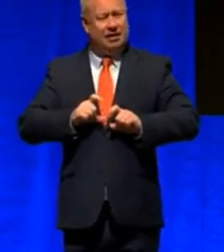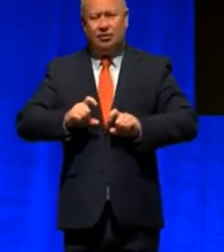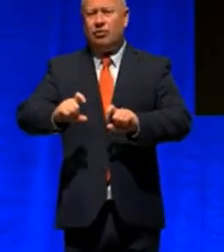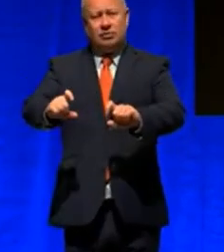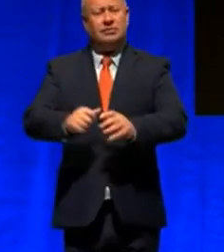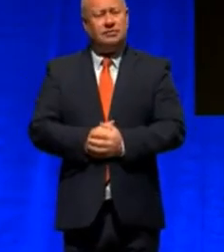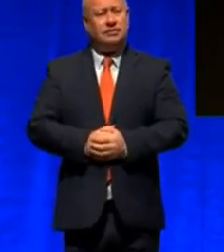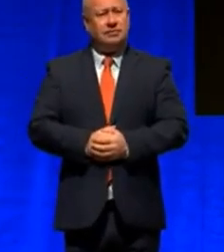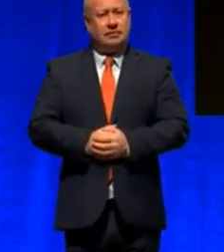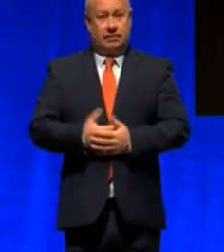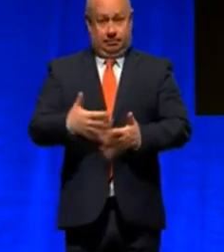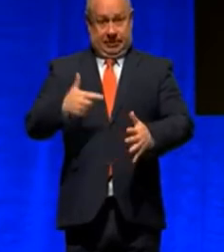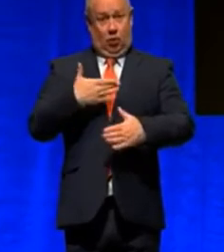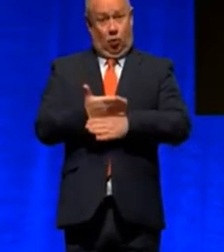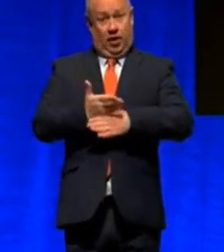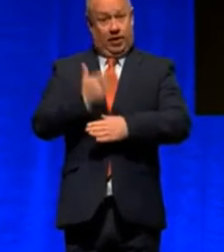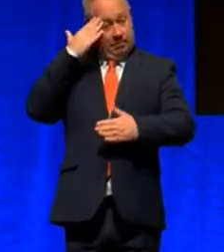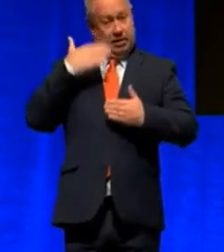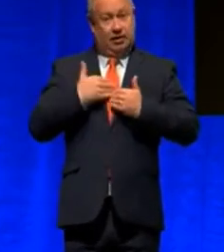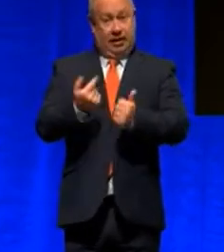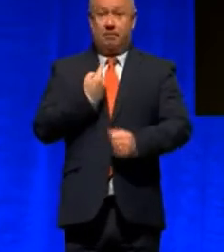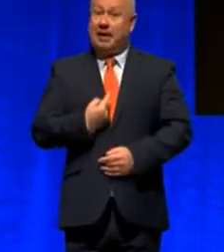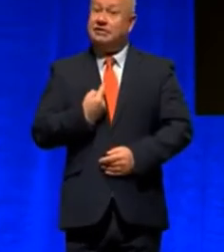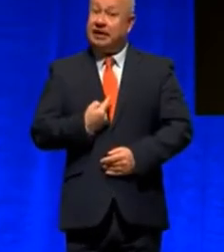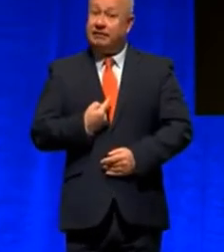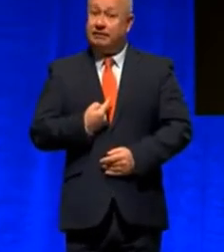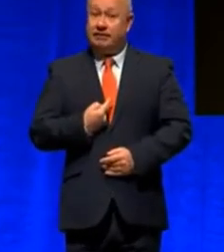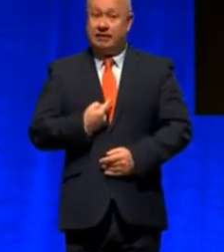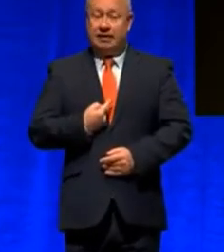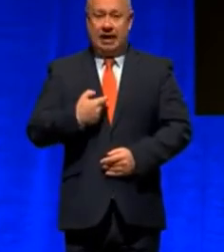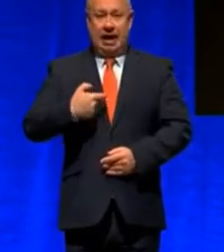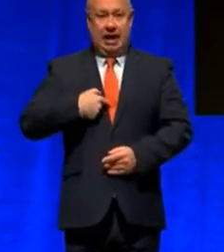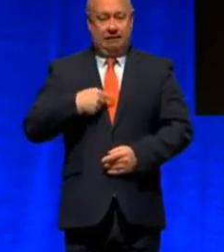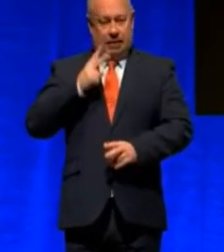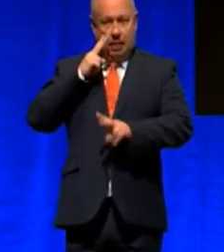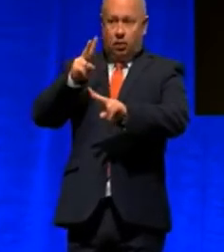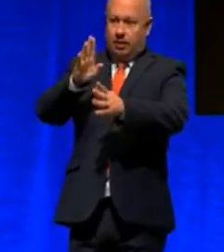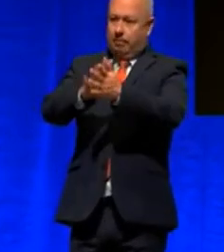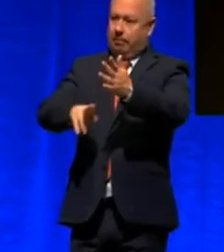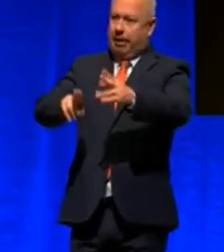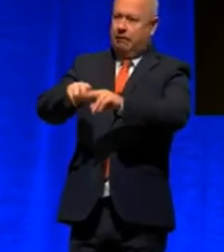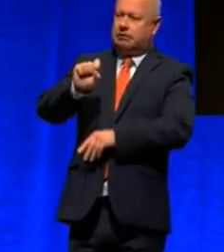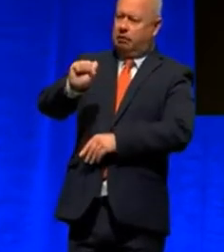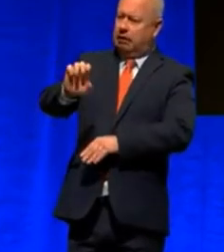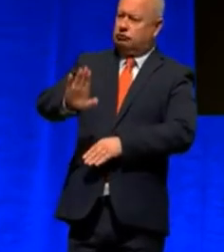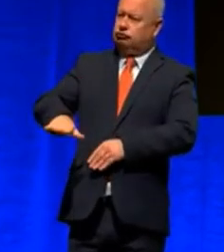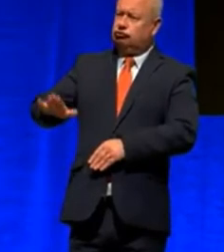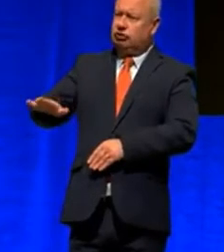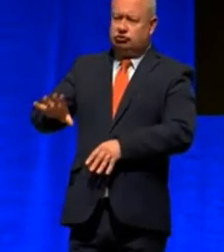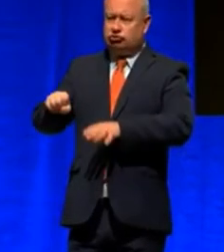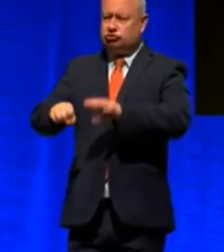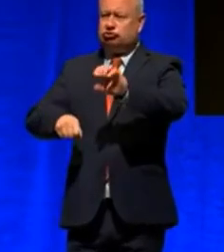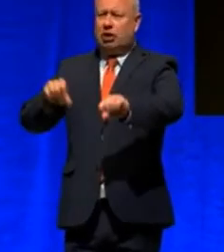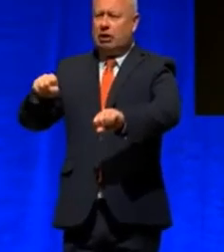Conference, I've worked in mental health. I've seen the look of desperation on parents' faces whose kids are